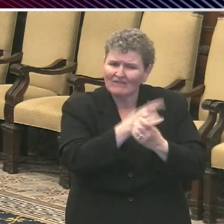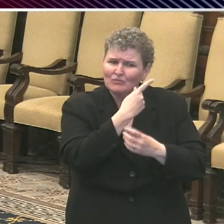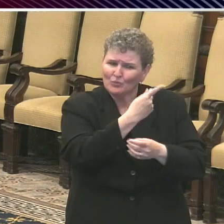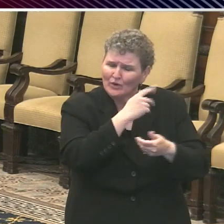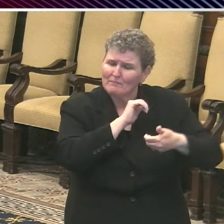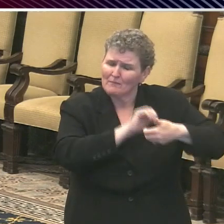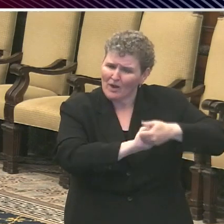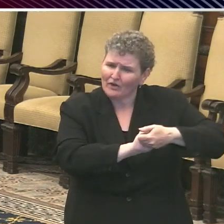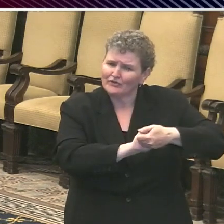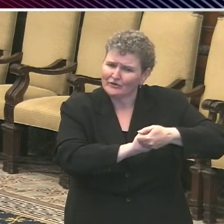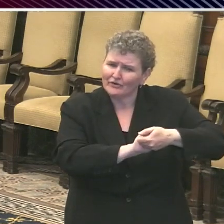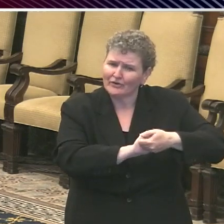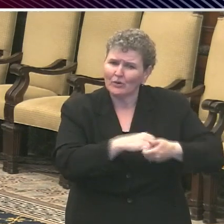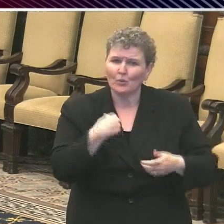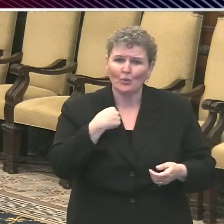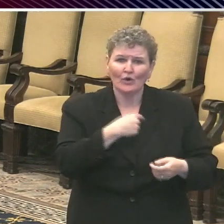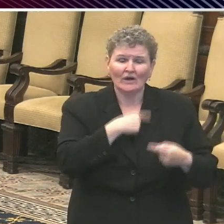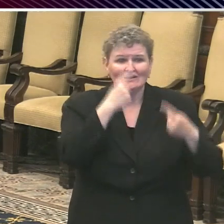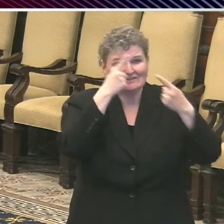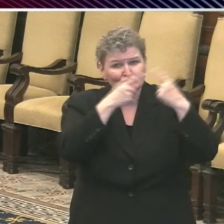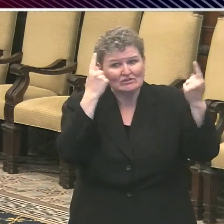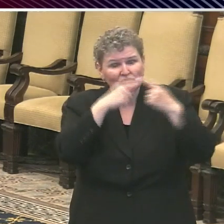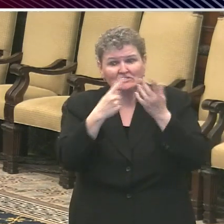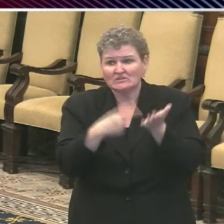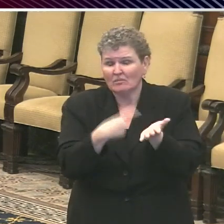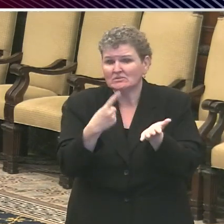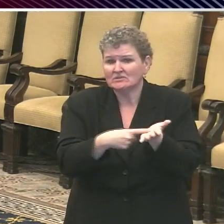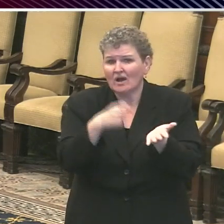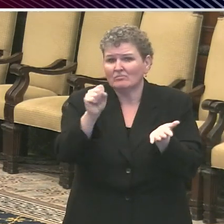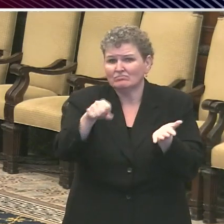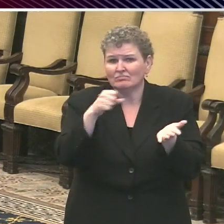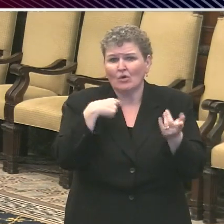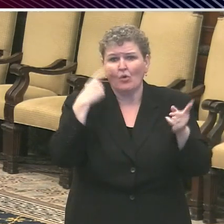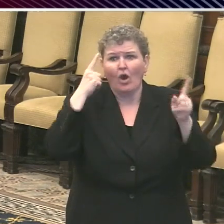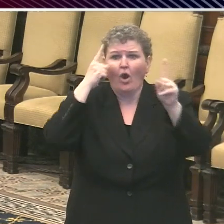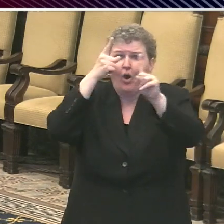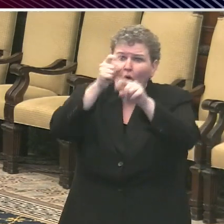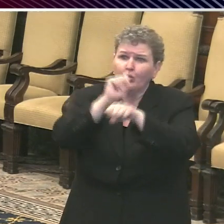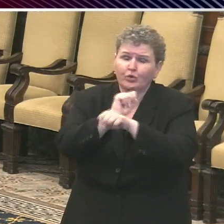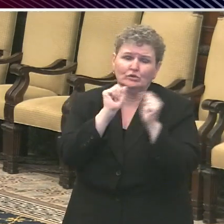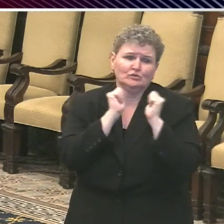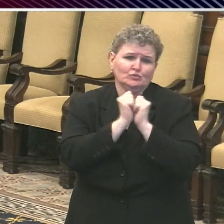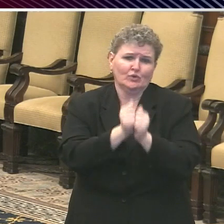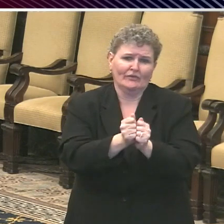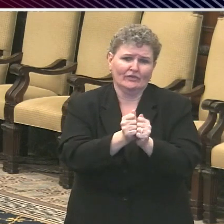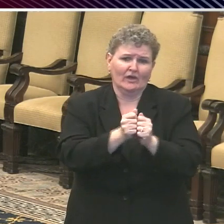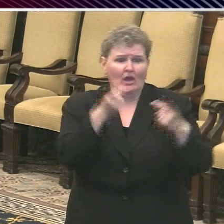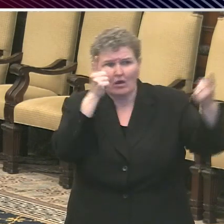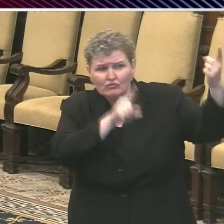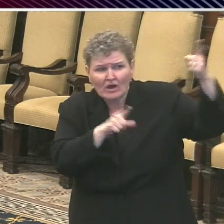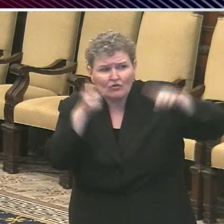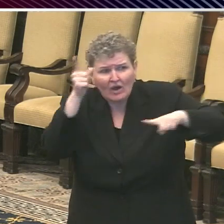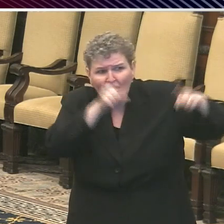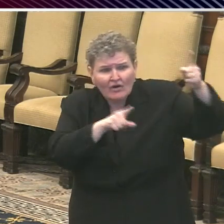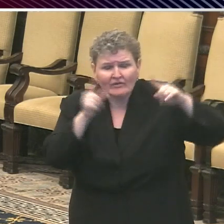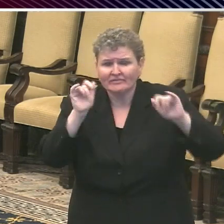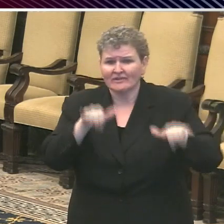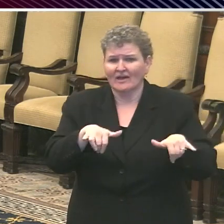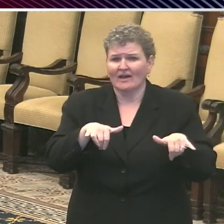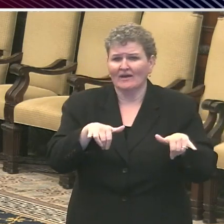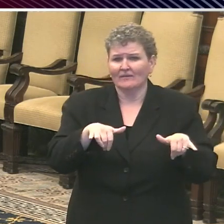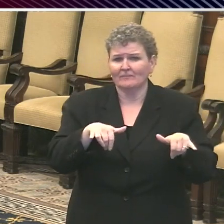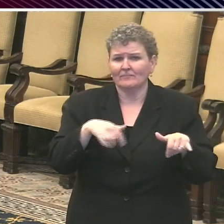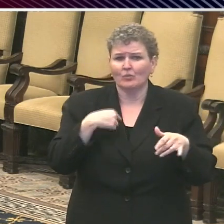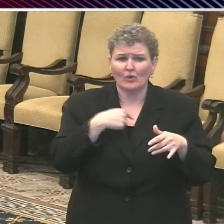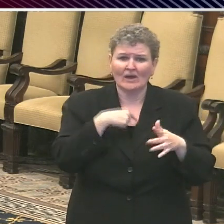misstep. We're going to disagree at times, but in the end, we're going to have to come together and make some agreements. And so just because we had a heated